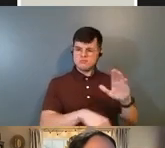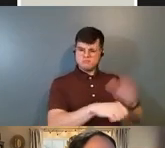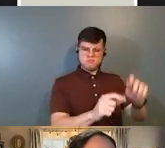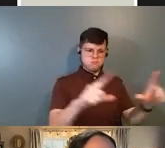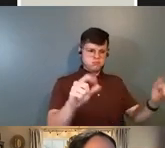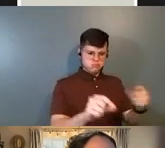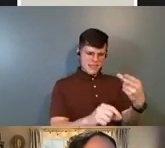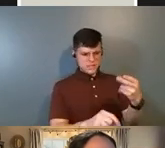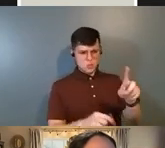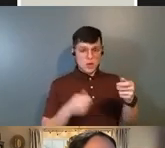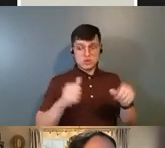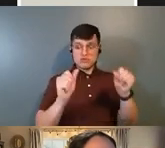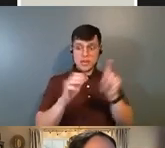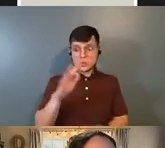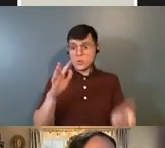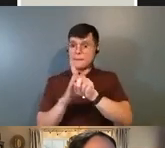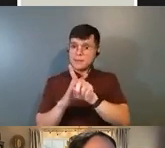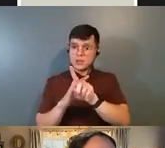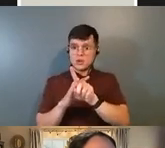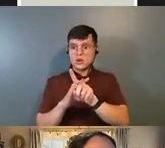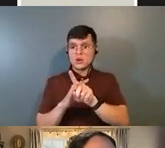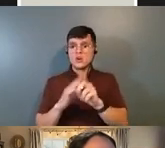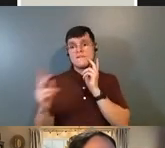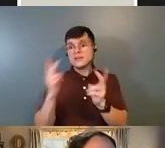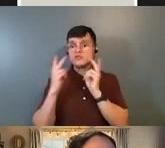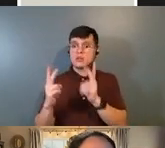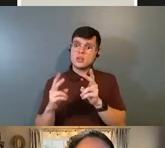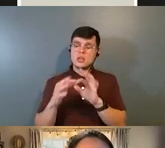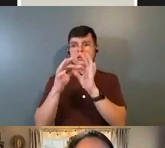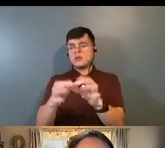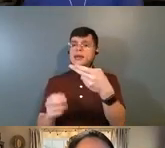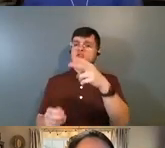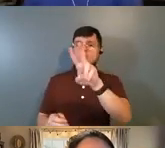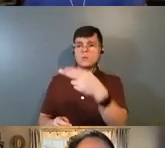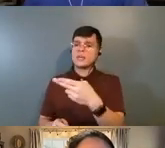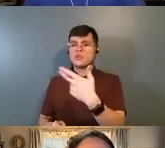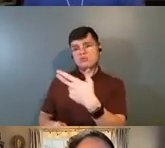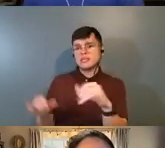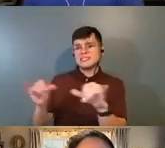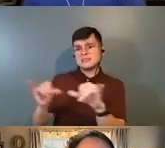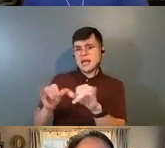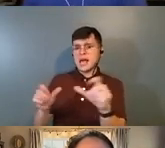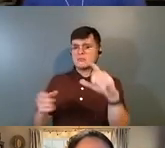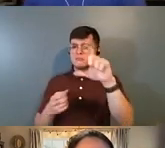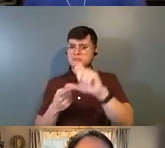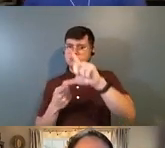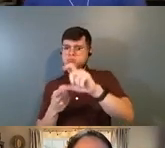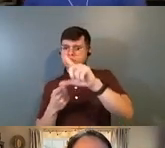H1, appear, visually appears an H2 or H3 size. And,